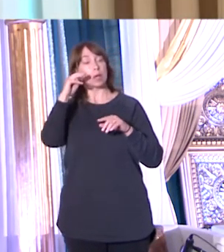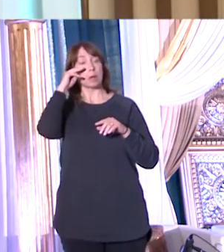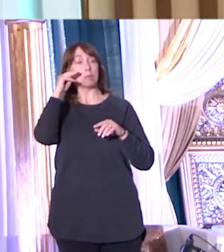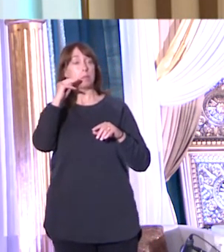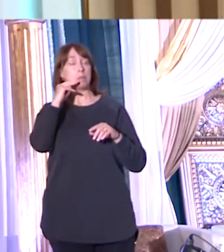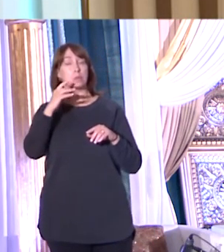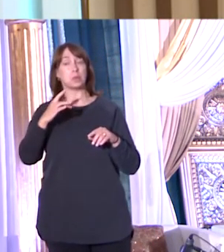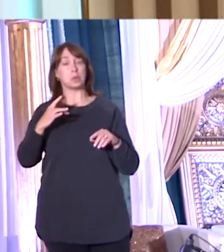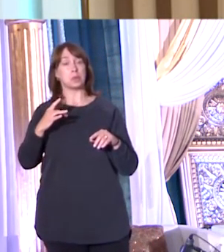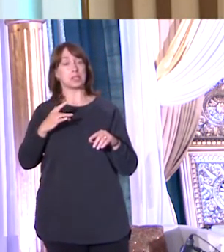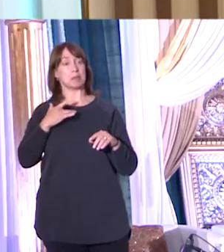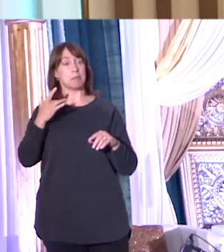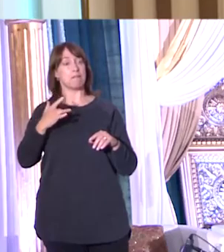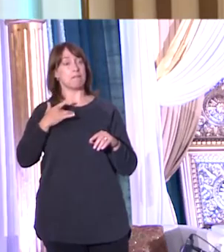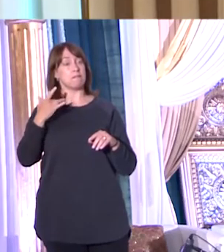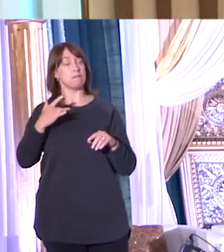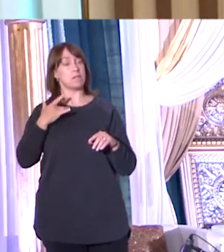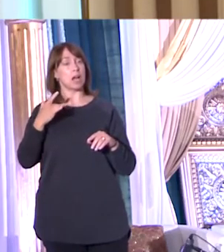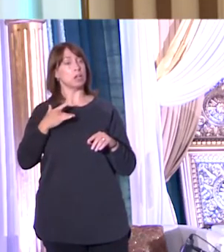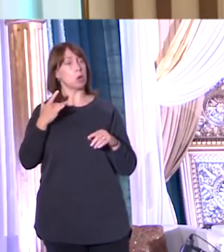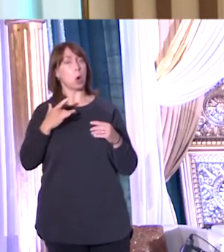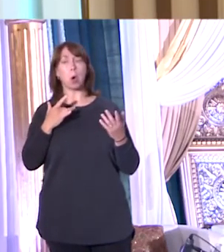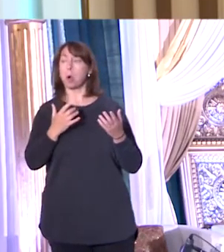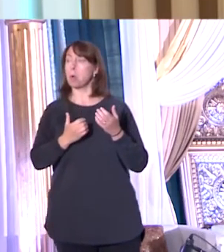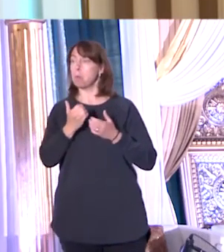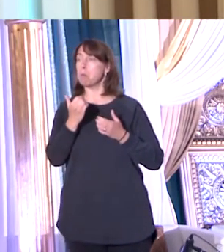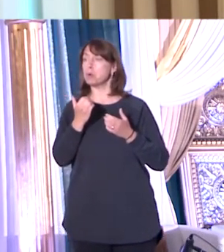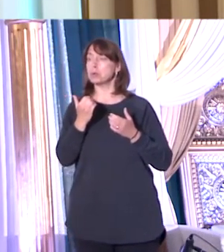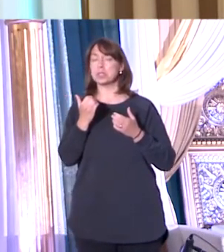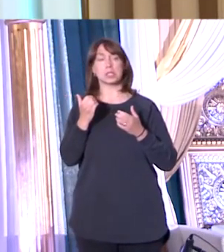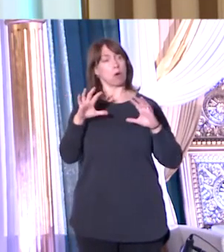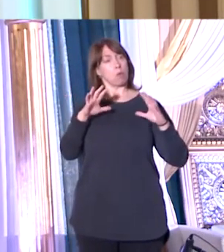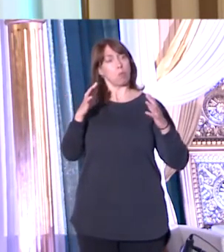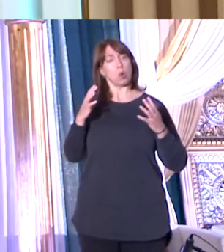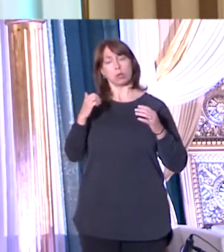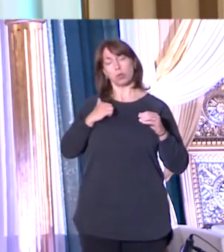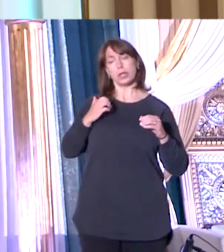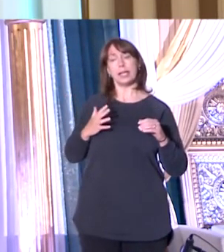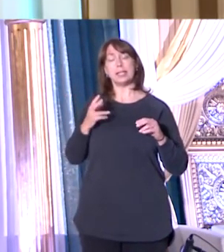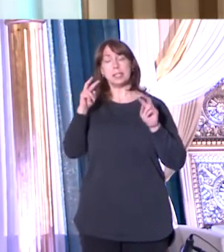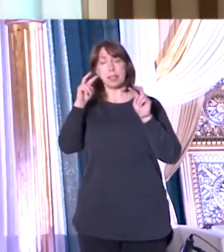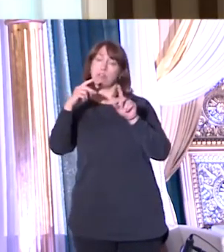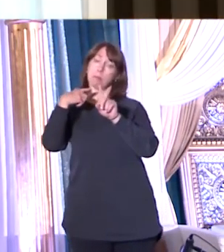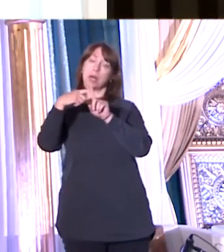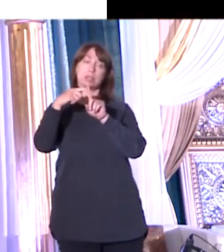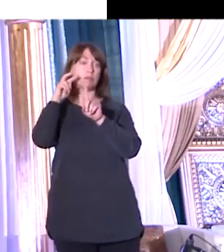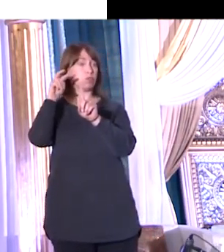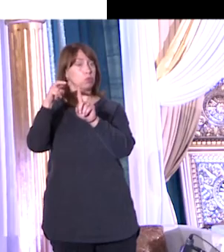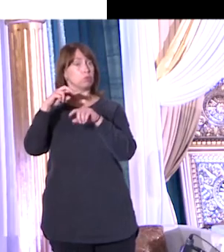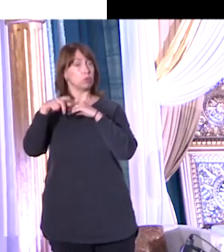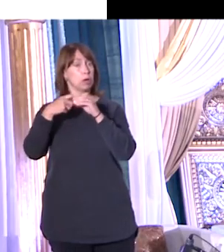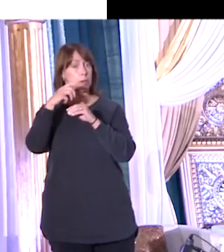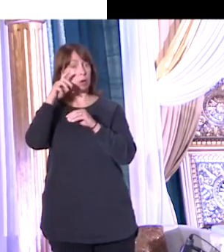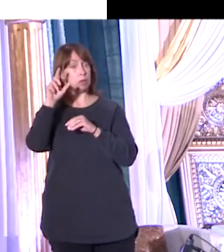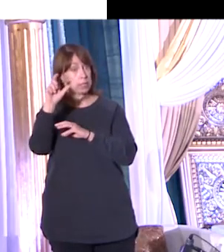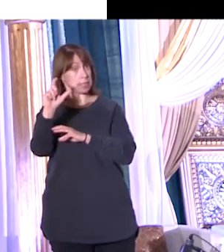was more likely to be positive than negative. So there's a sense that most Canadians have a positive impression of